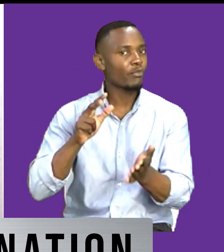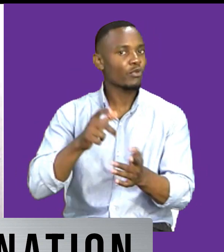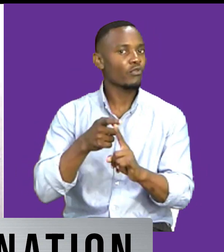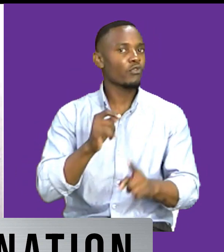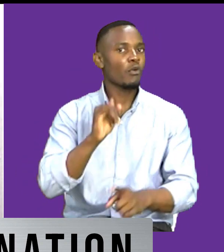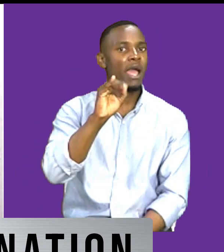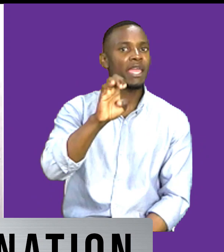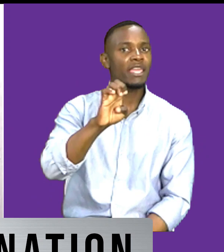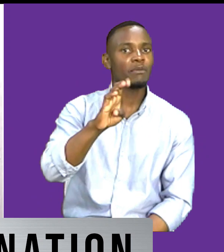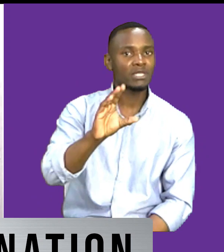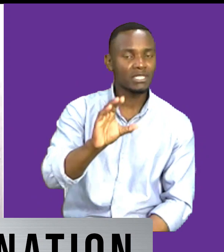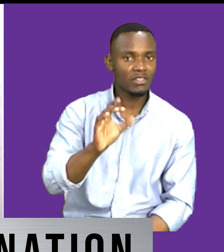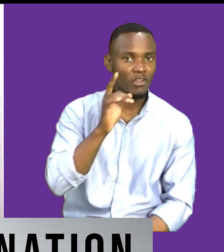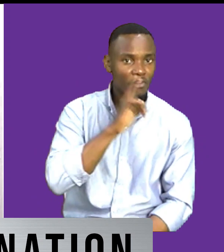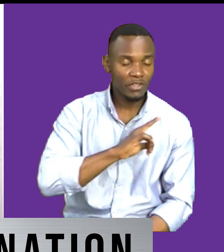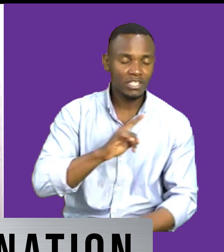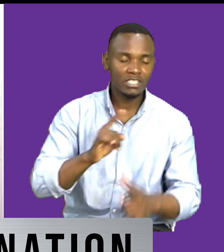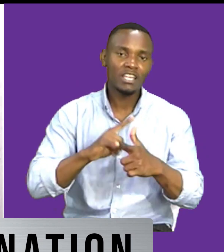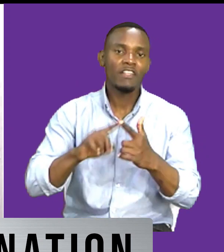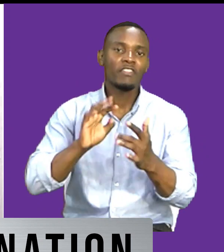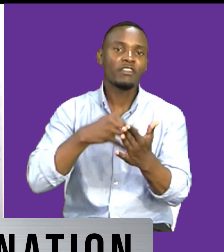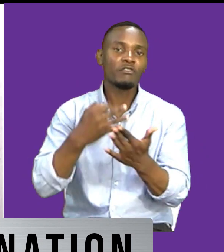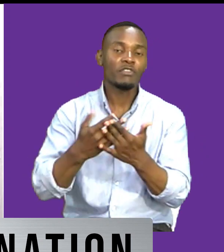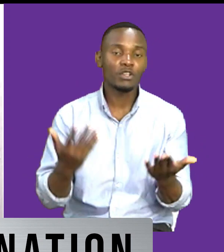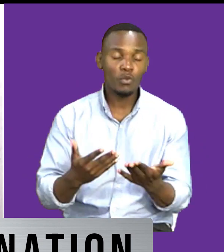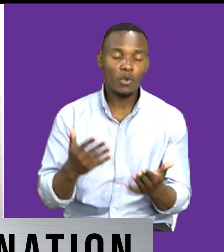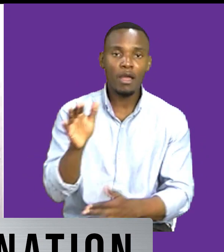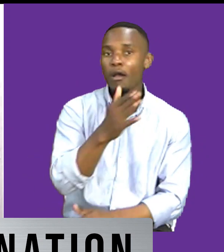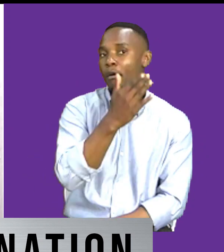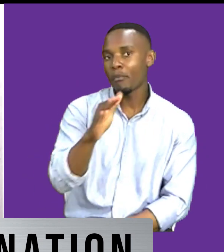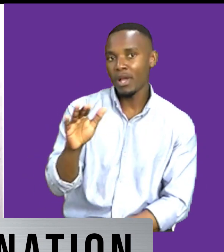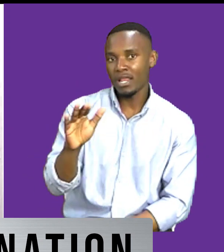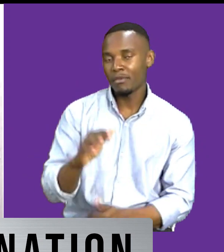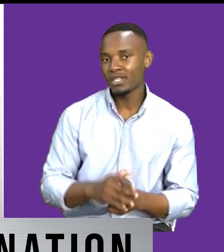signatures were approved in IBC. Right. Even Bomas,